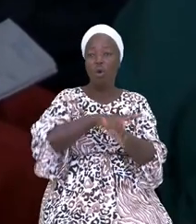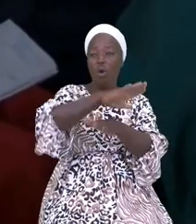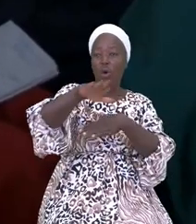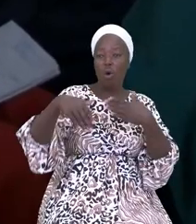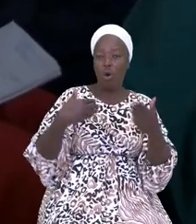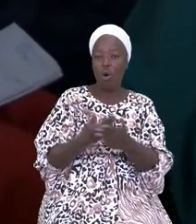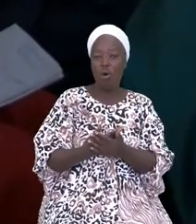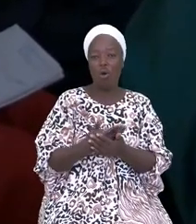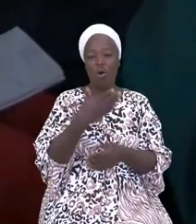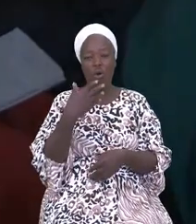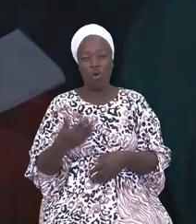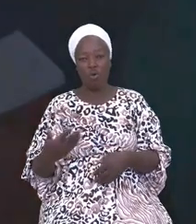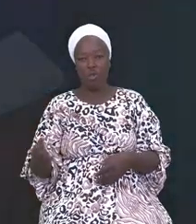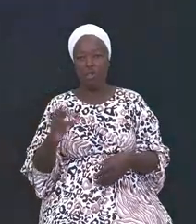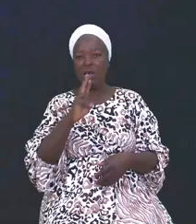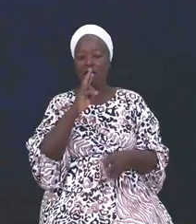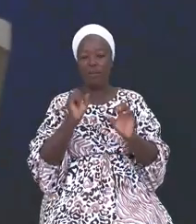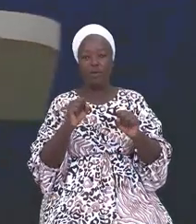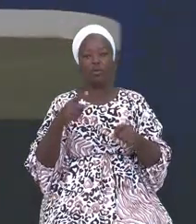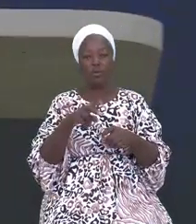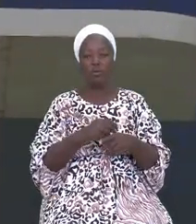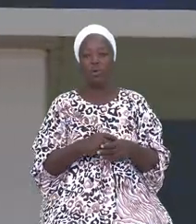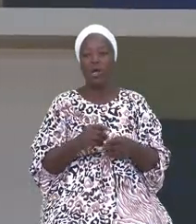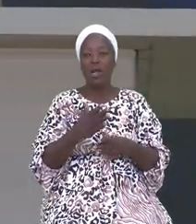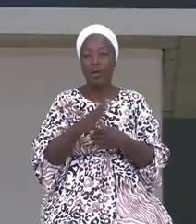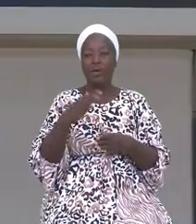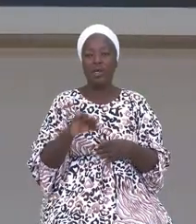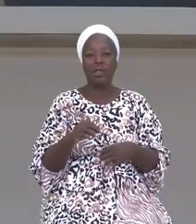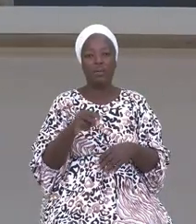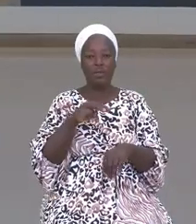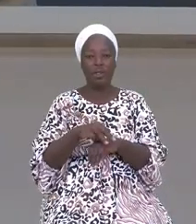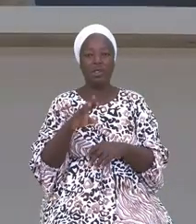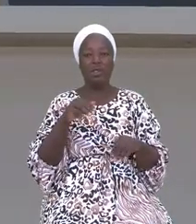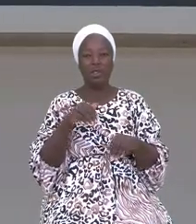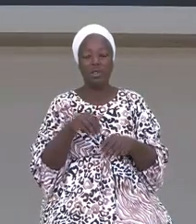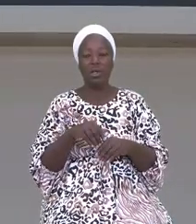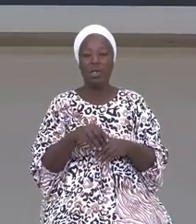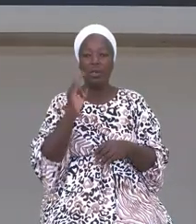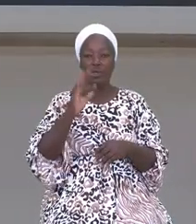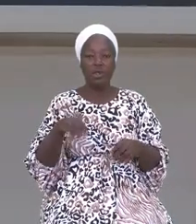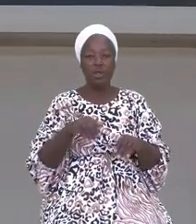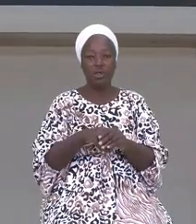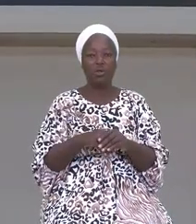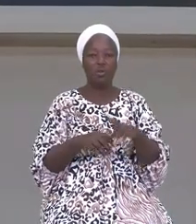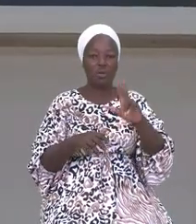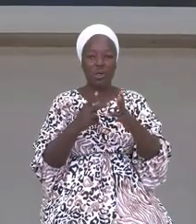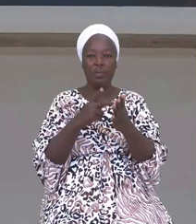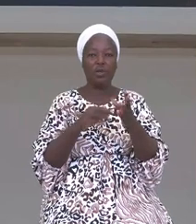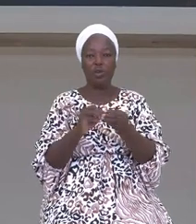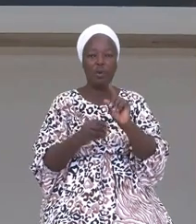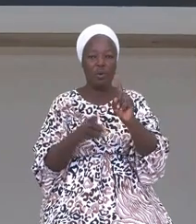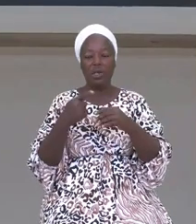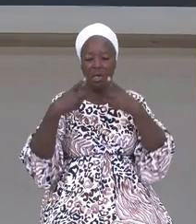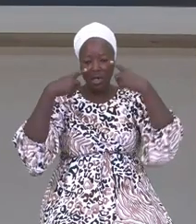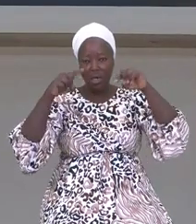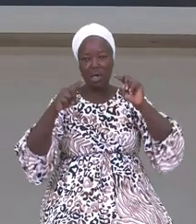are possible. We're dividing the message to three parts. Number one, the declared condition